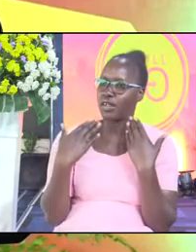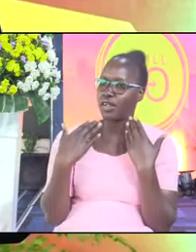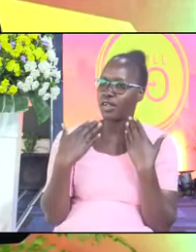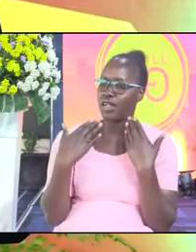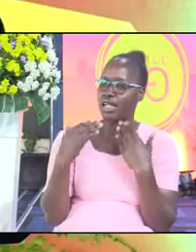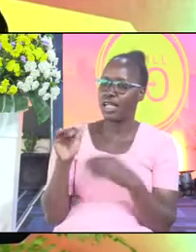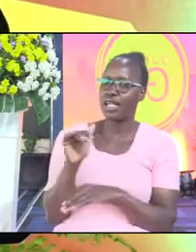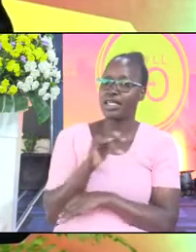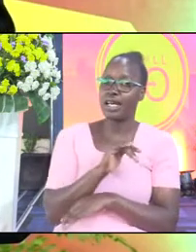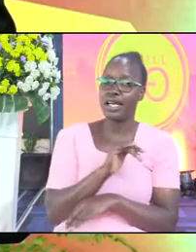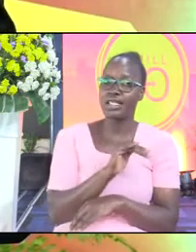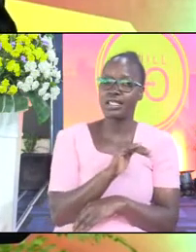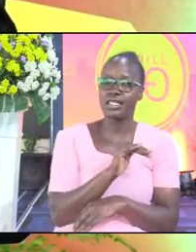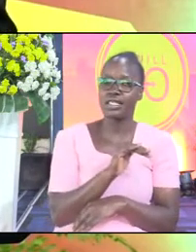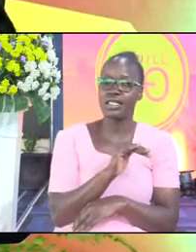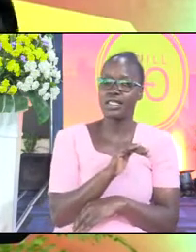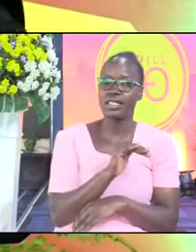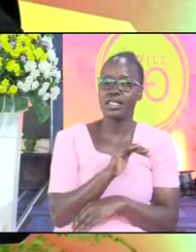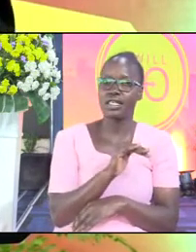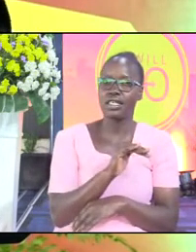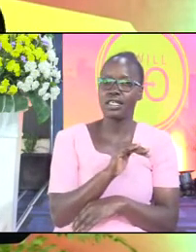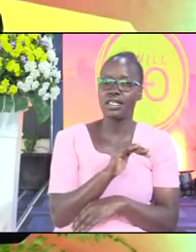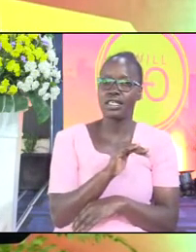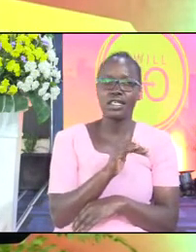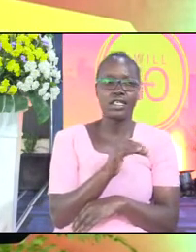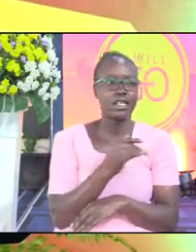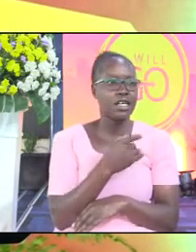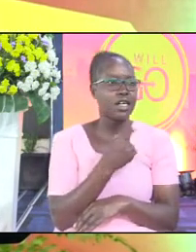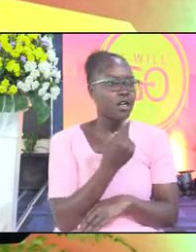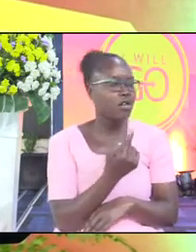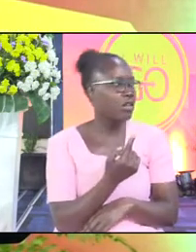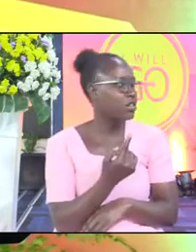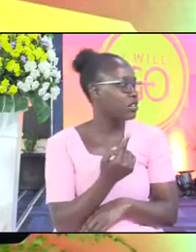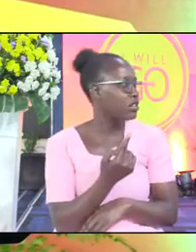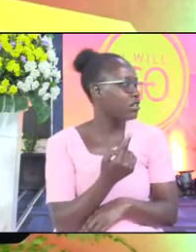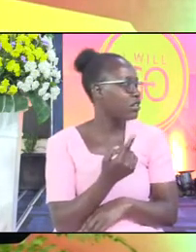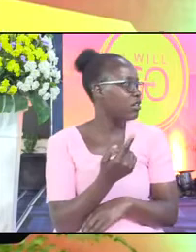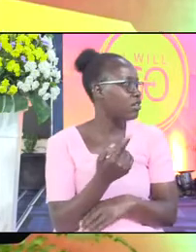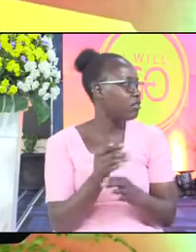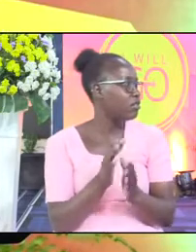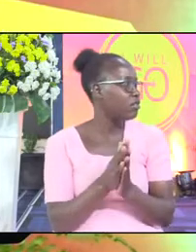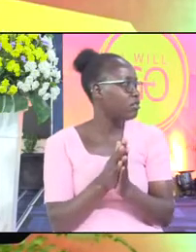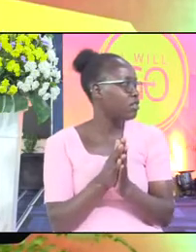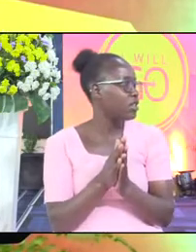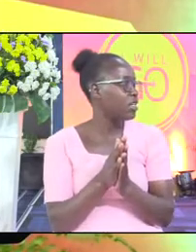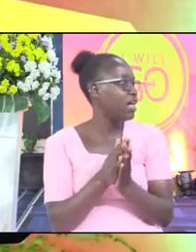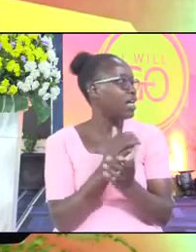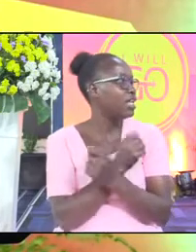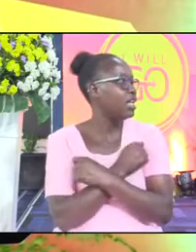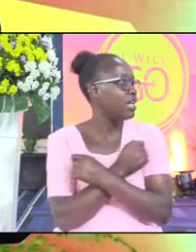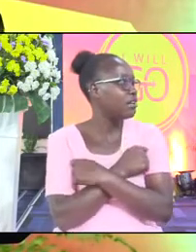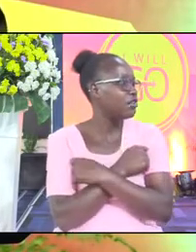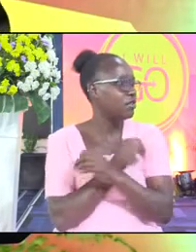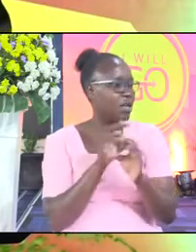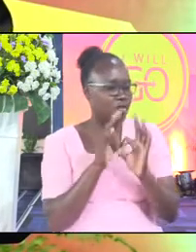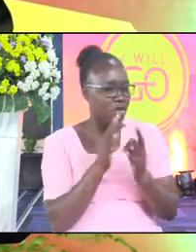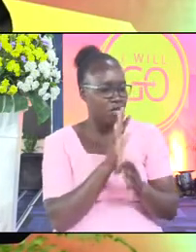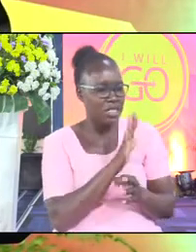and I ask you to treat him as one of yours. Come on, church. Amen. Love him to death, he and his